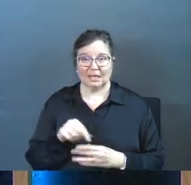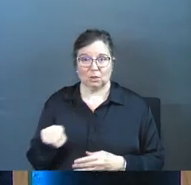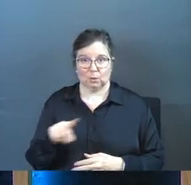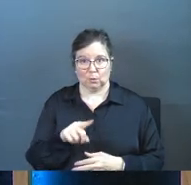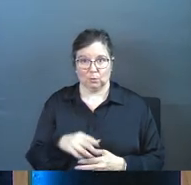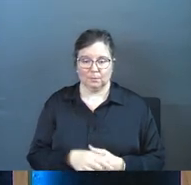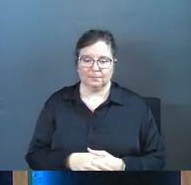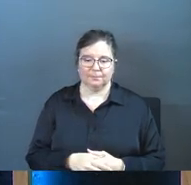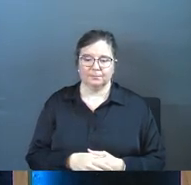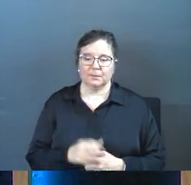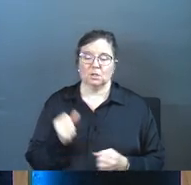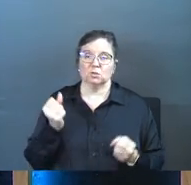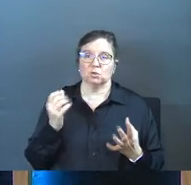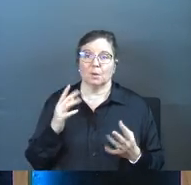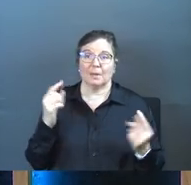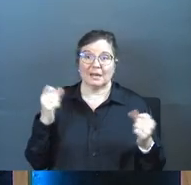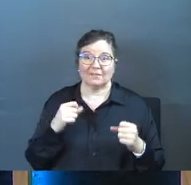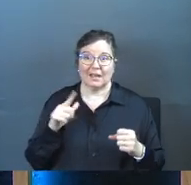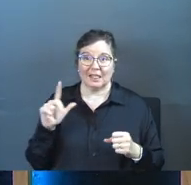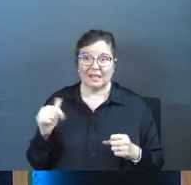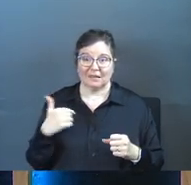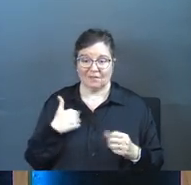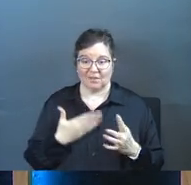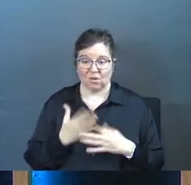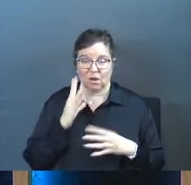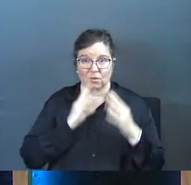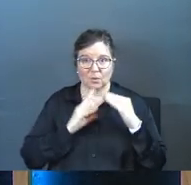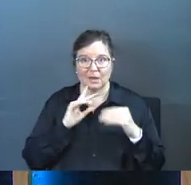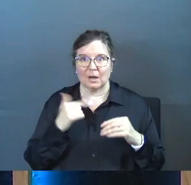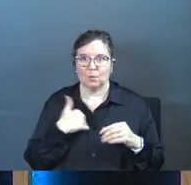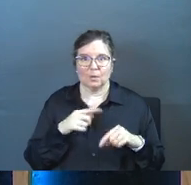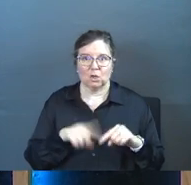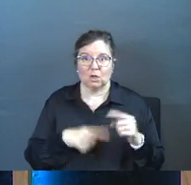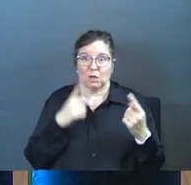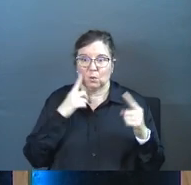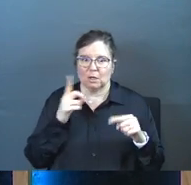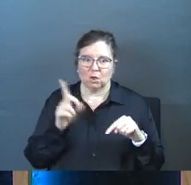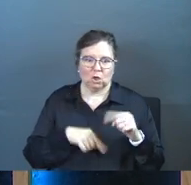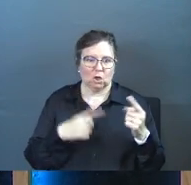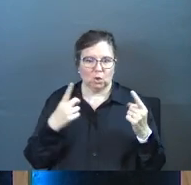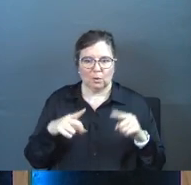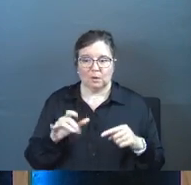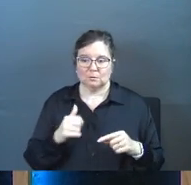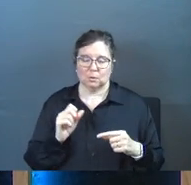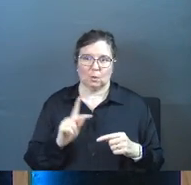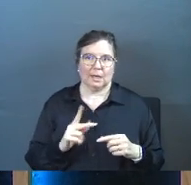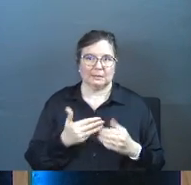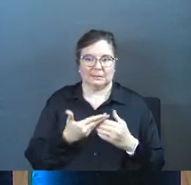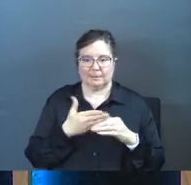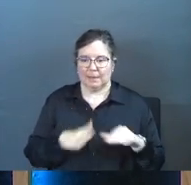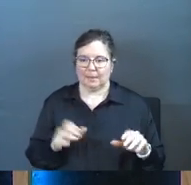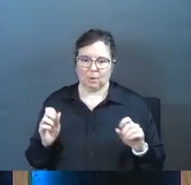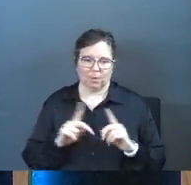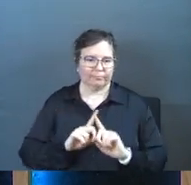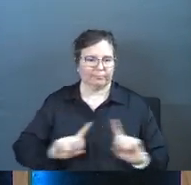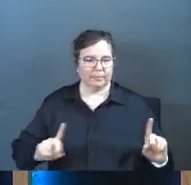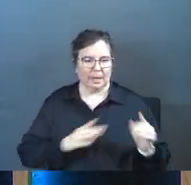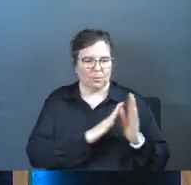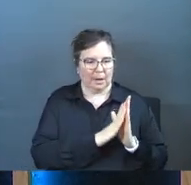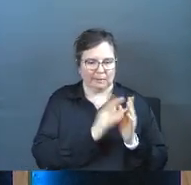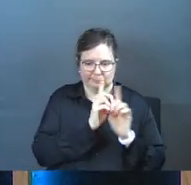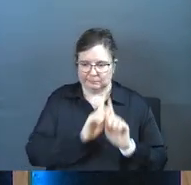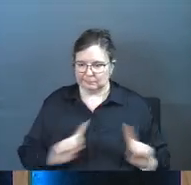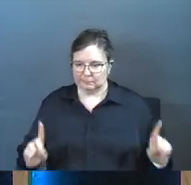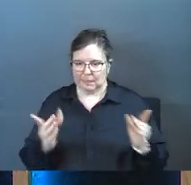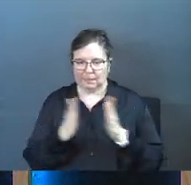you. So many fights that Linda and I have gone through, and it's like, and we couldn't agree, and we couldn't agree. It's like, okay, split up and go back and pray more. Split